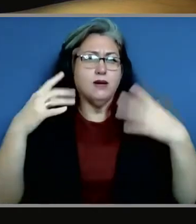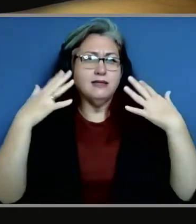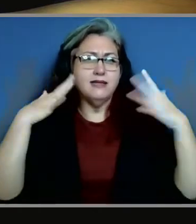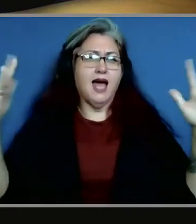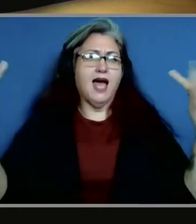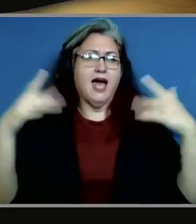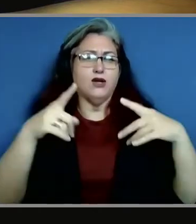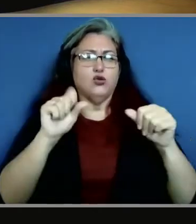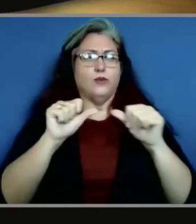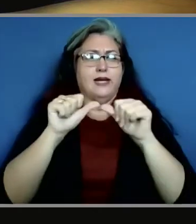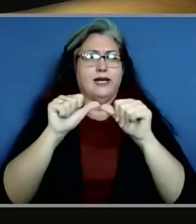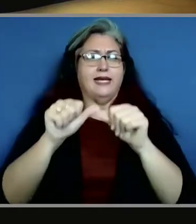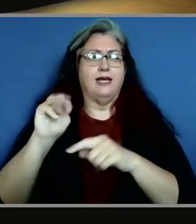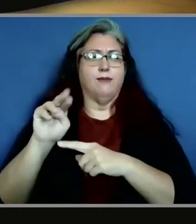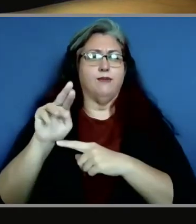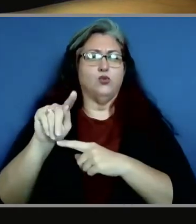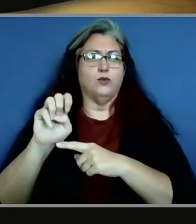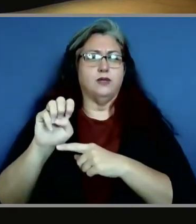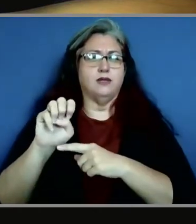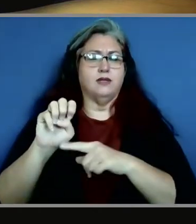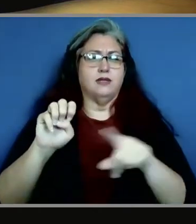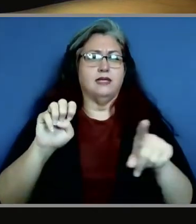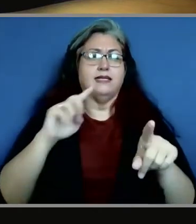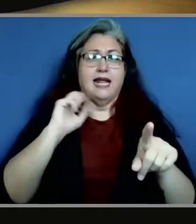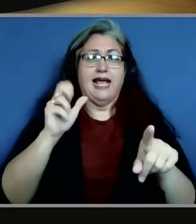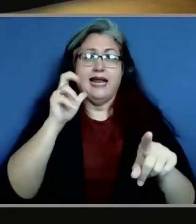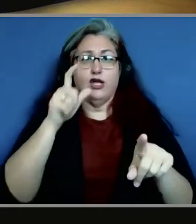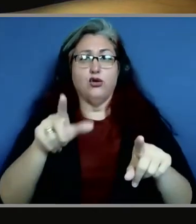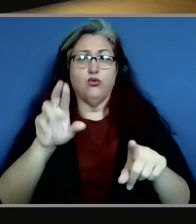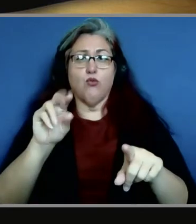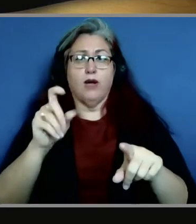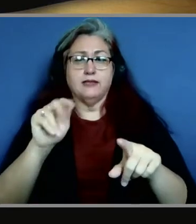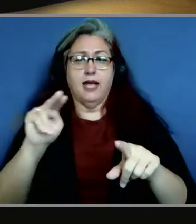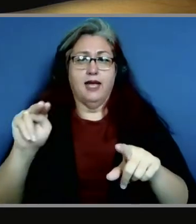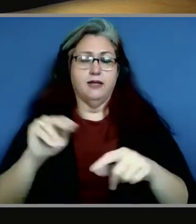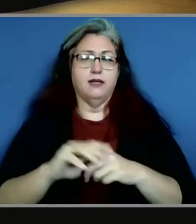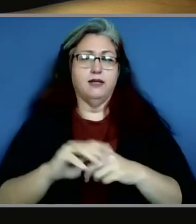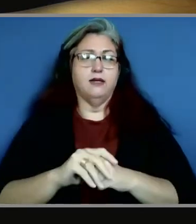stay muted. I hear you, Roxanne.